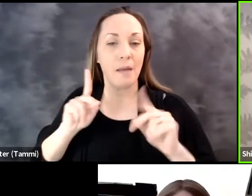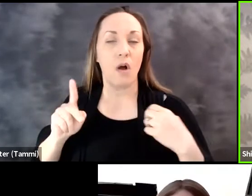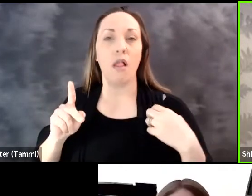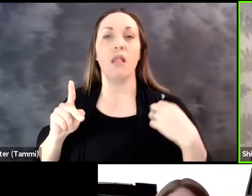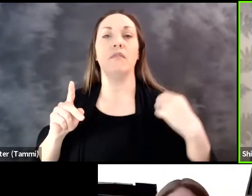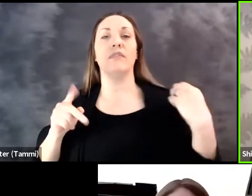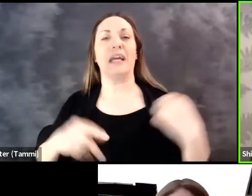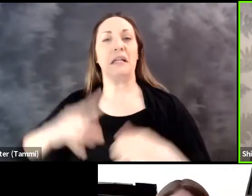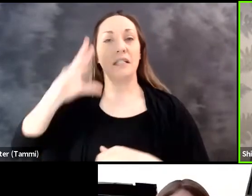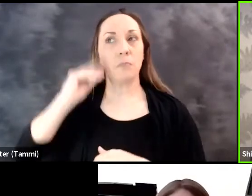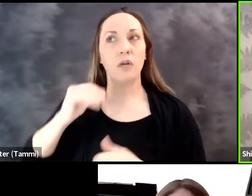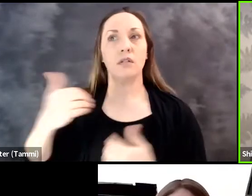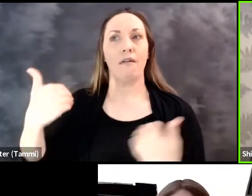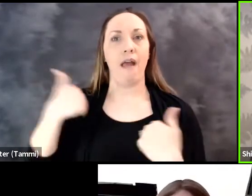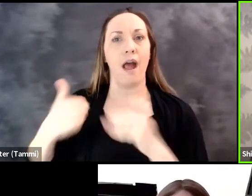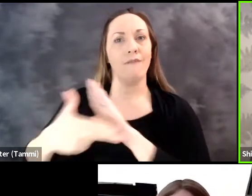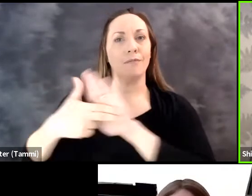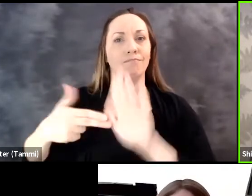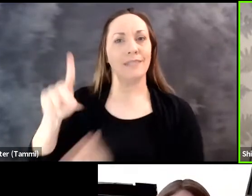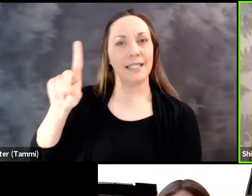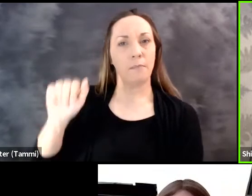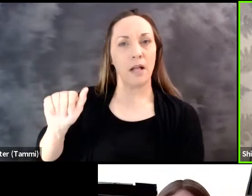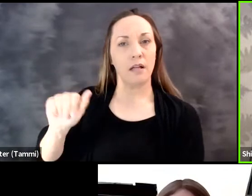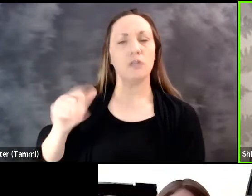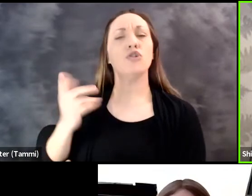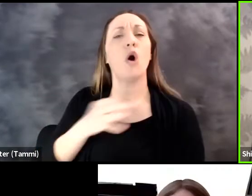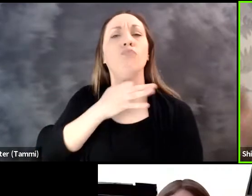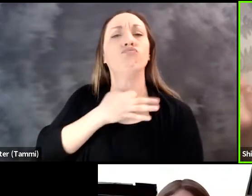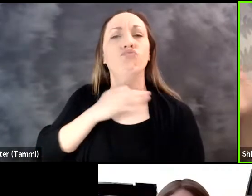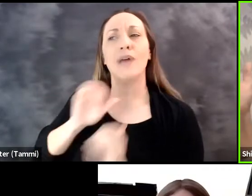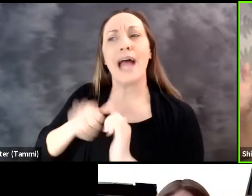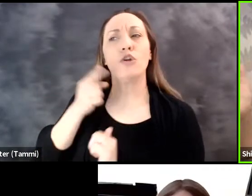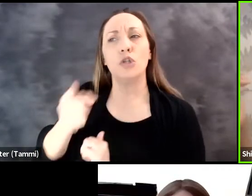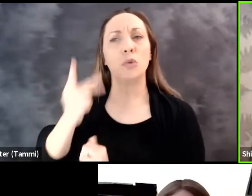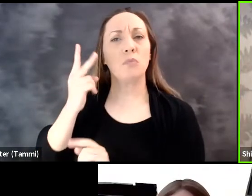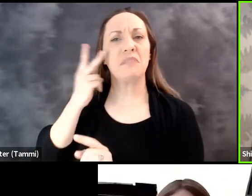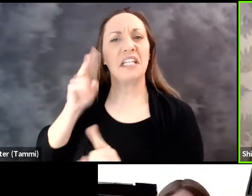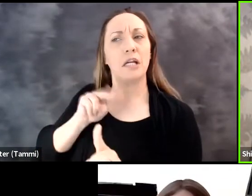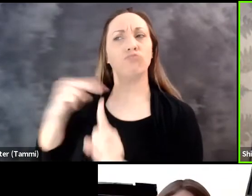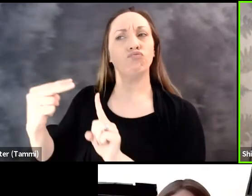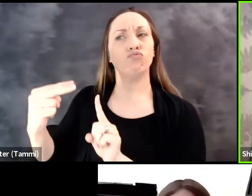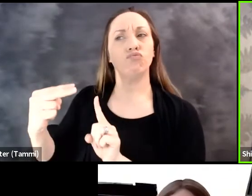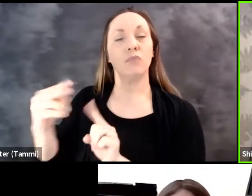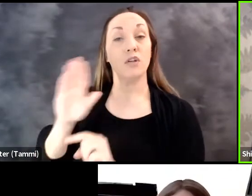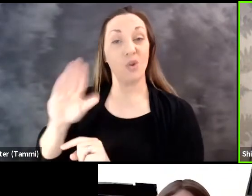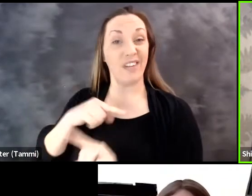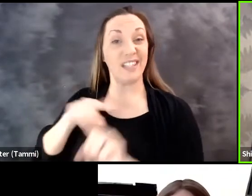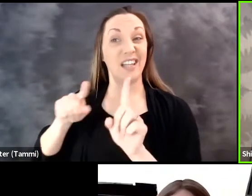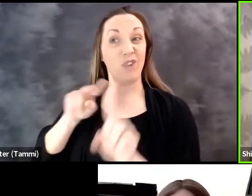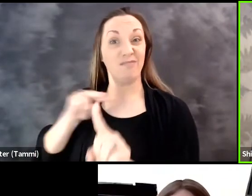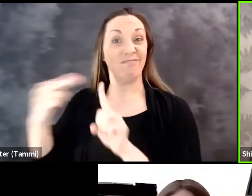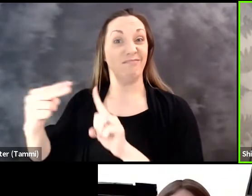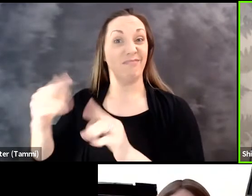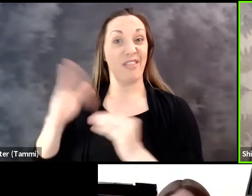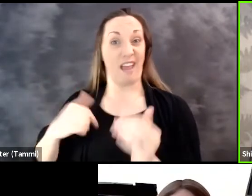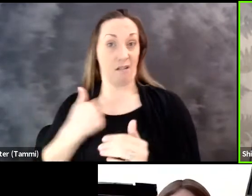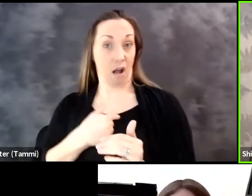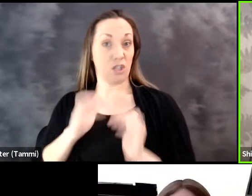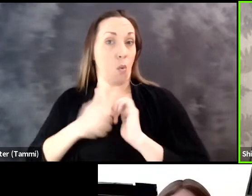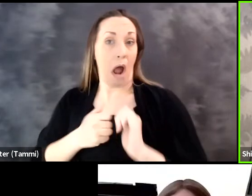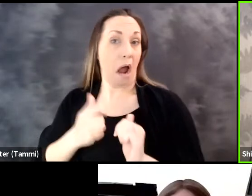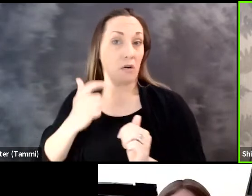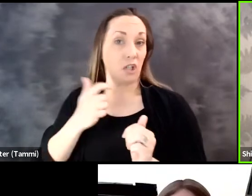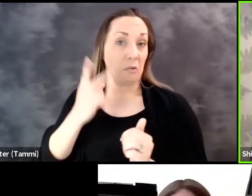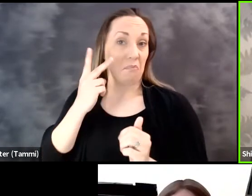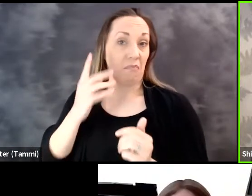disabilities. So how do you see it? You see a very different picture from what all of us see. And how do you see technology enhancing